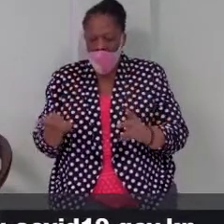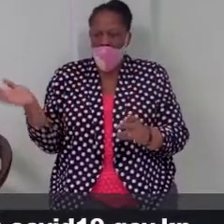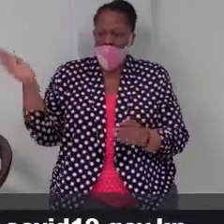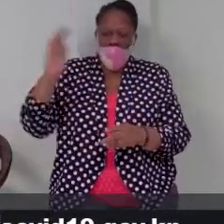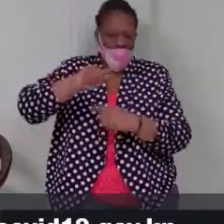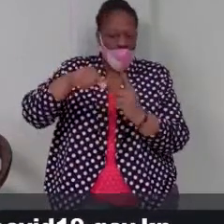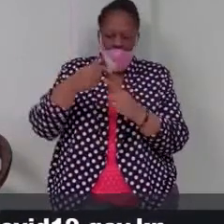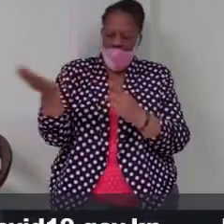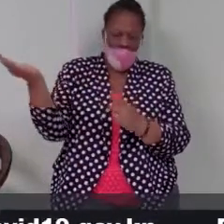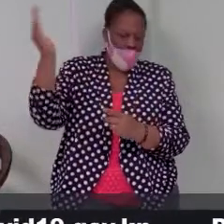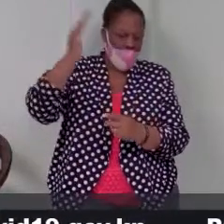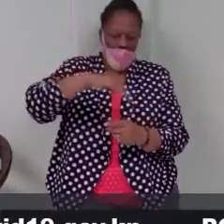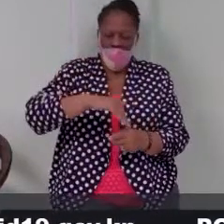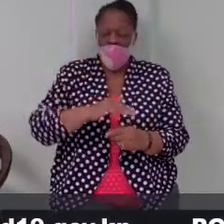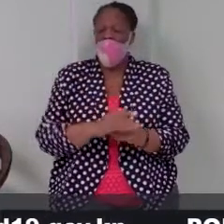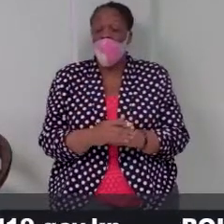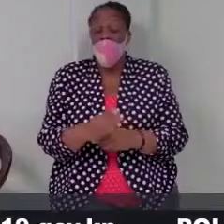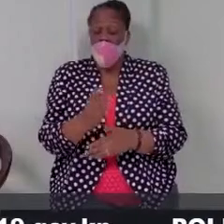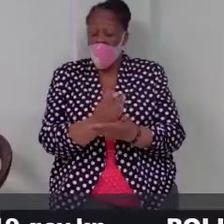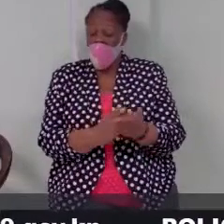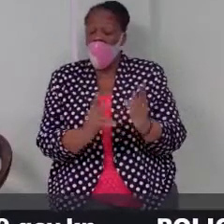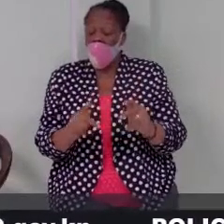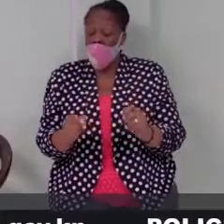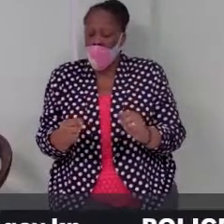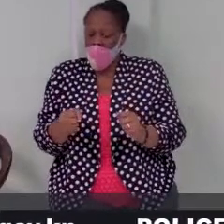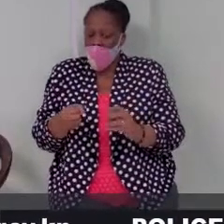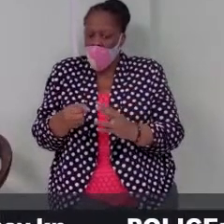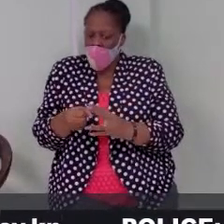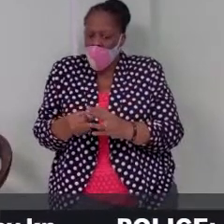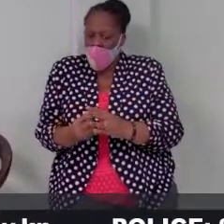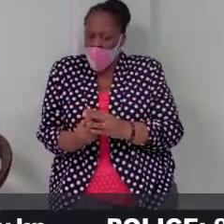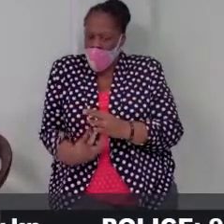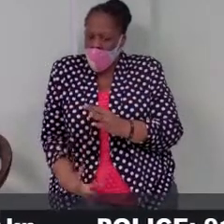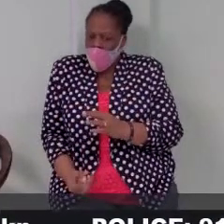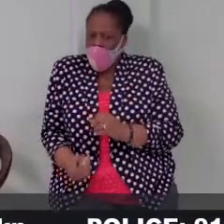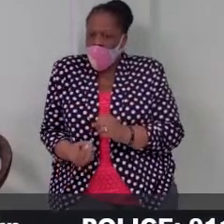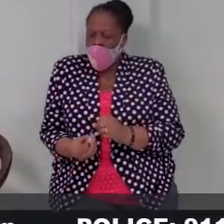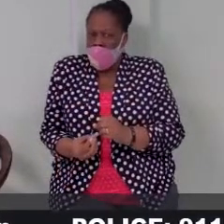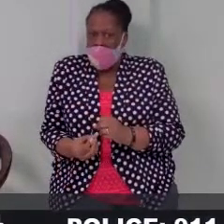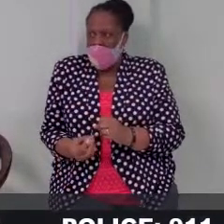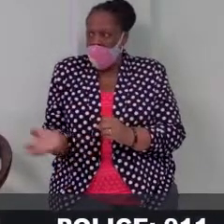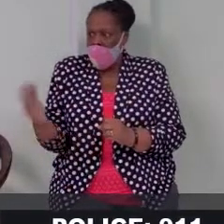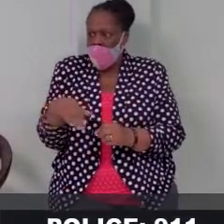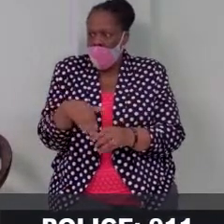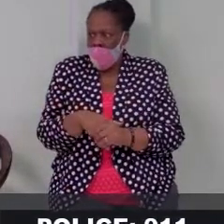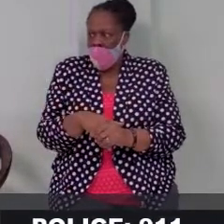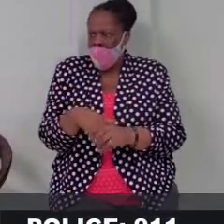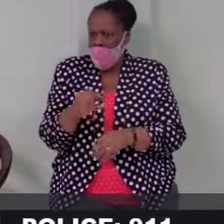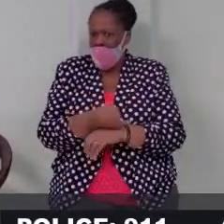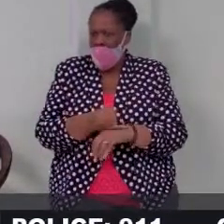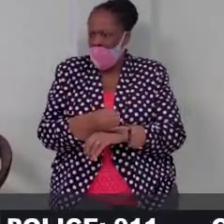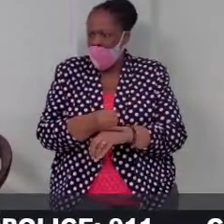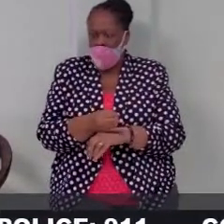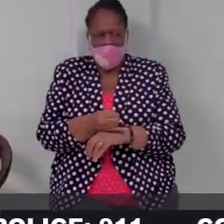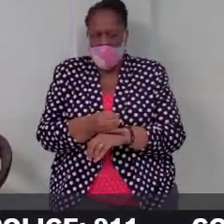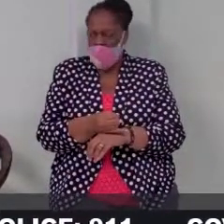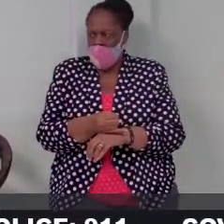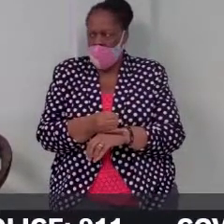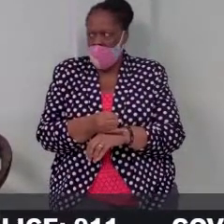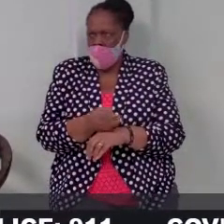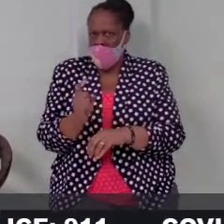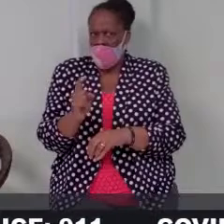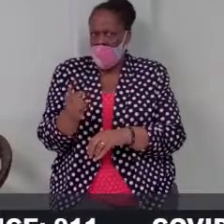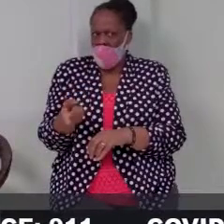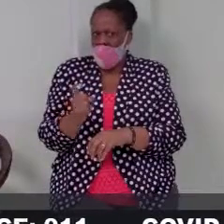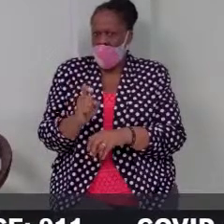something or someone may slip through unnoticed and cause havoc in the community in